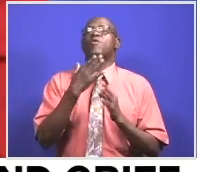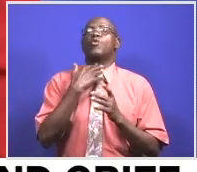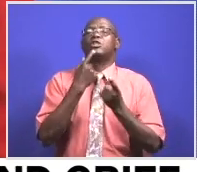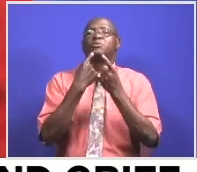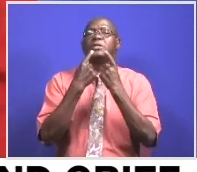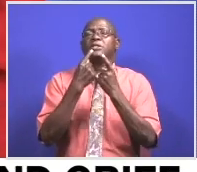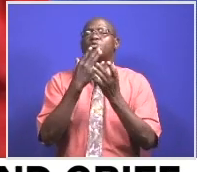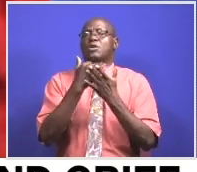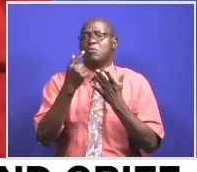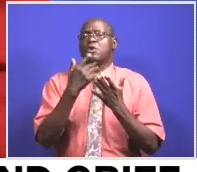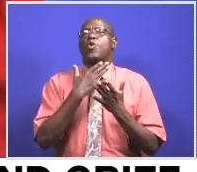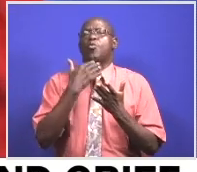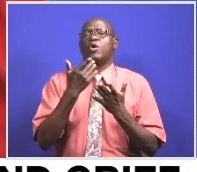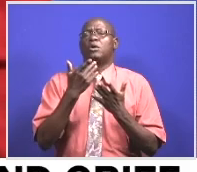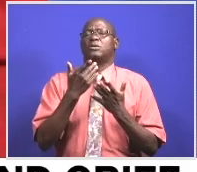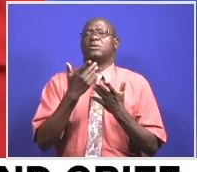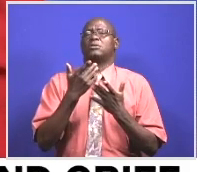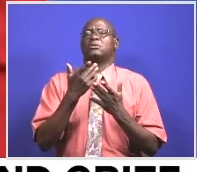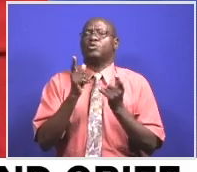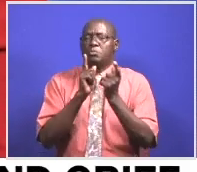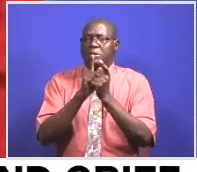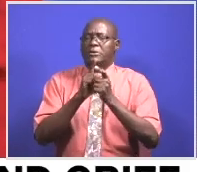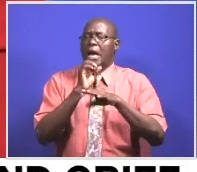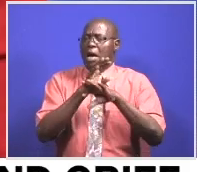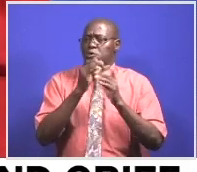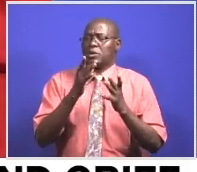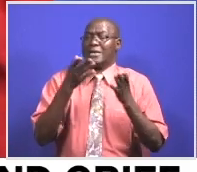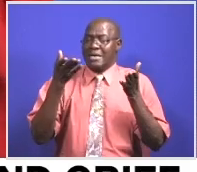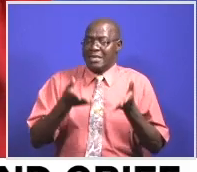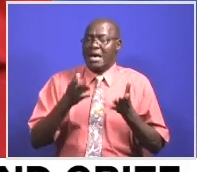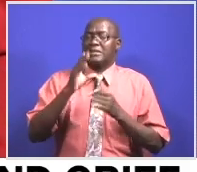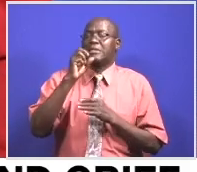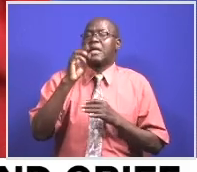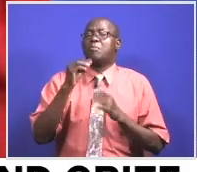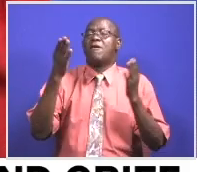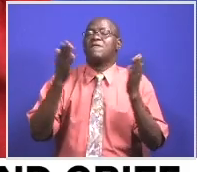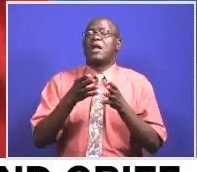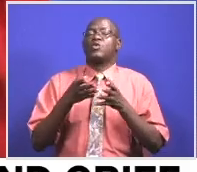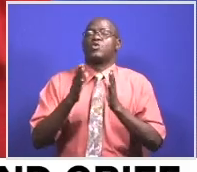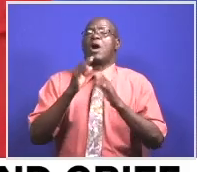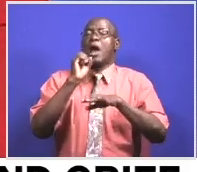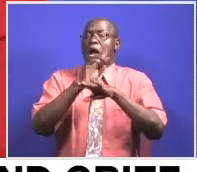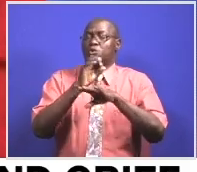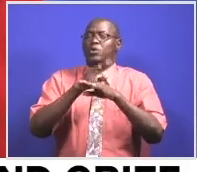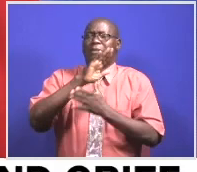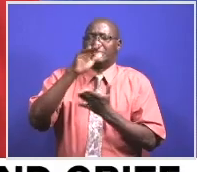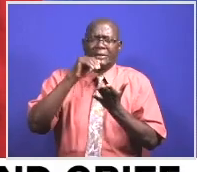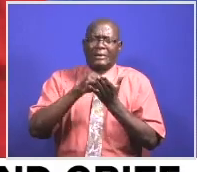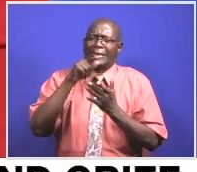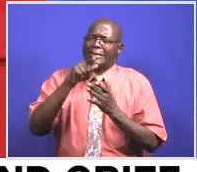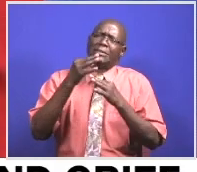or you want to seek a therapist or a counselor, please, here at Sitam Valley Road, we have a counseling center and it is